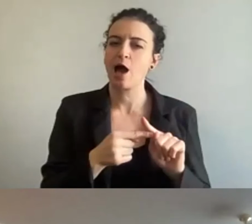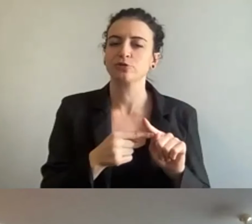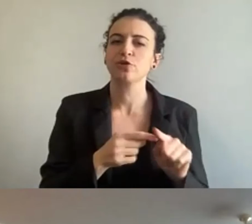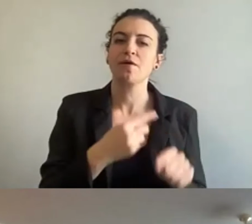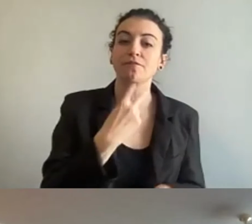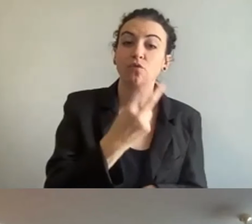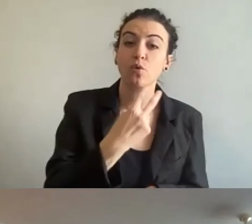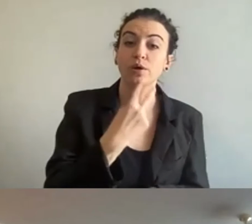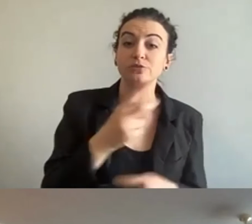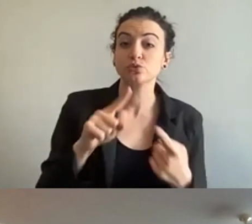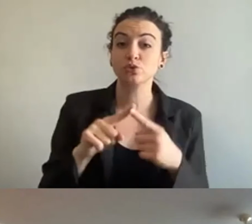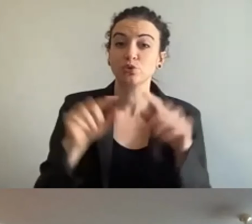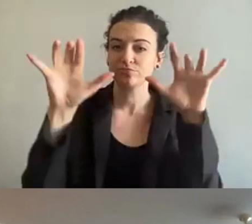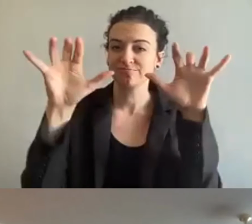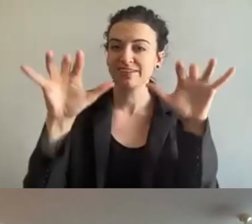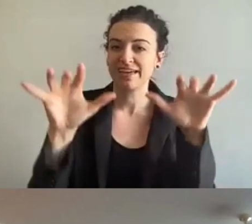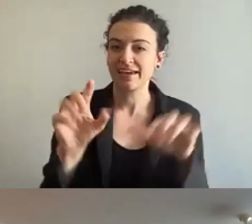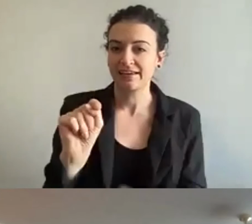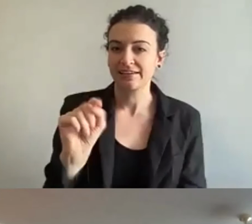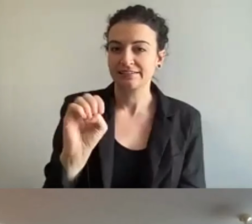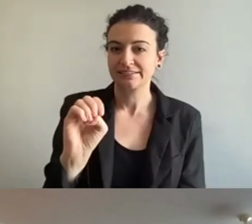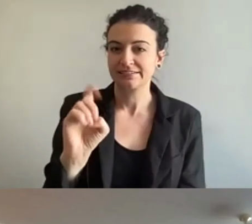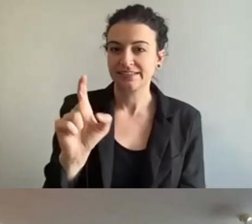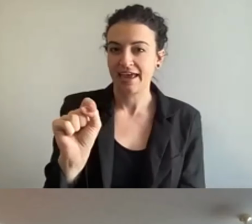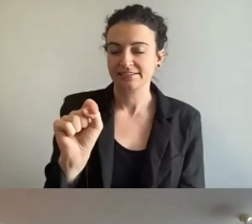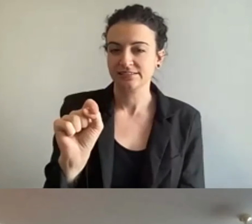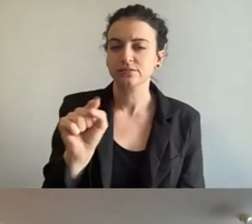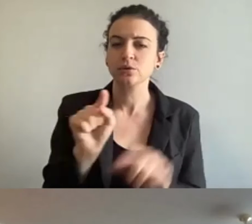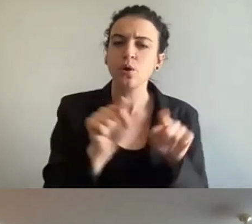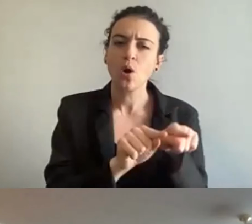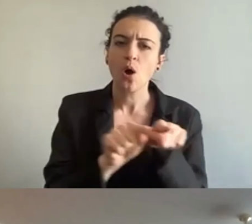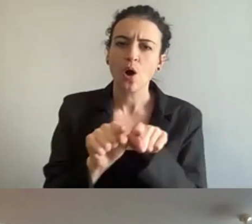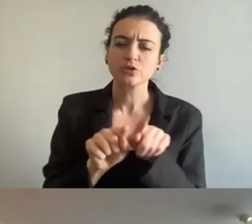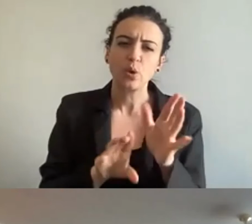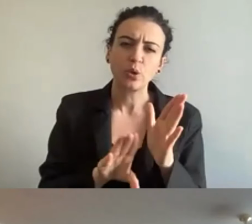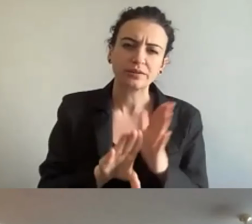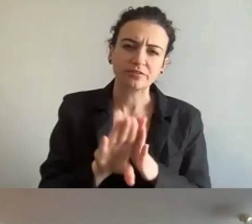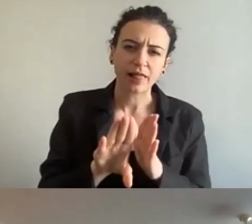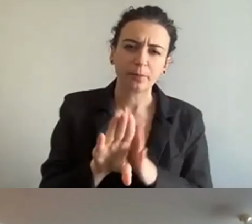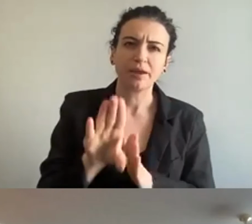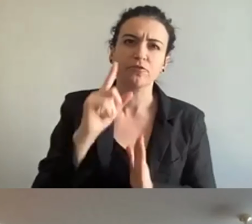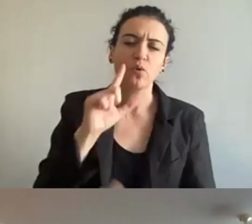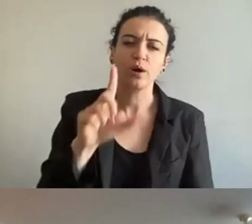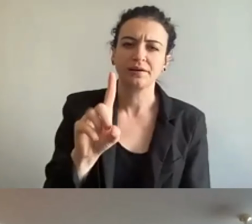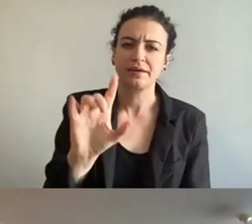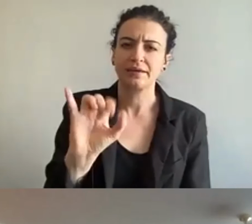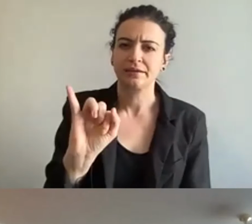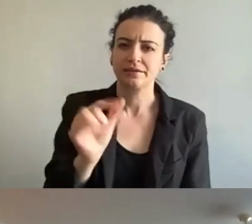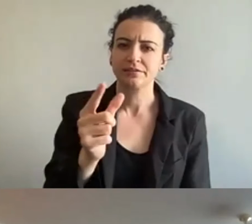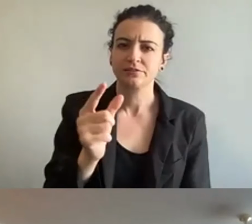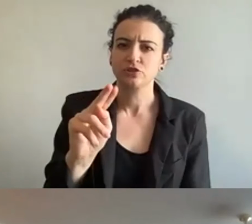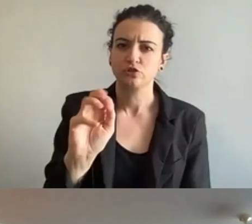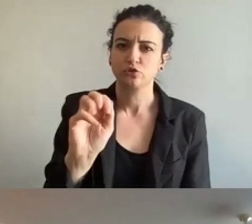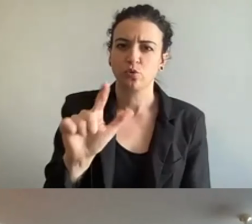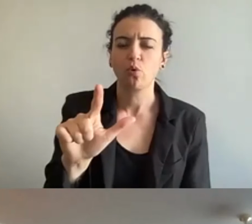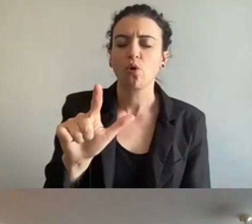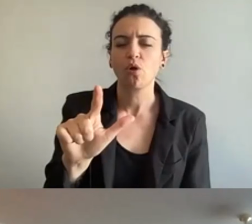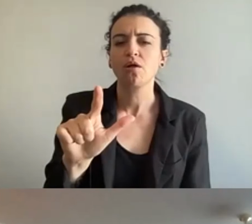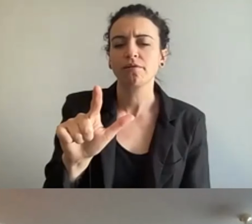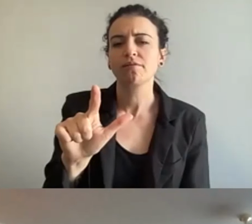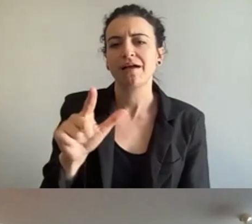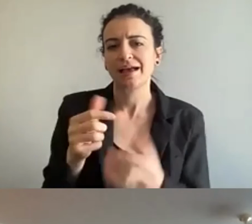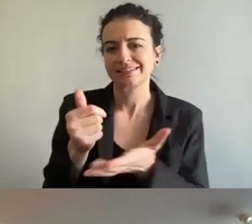the development of digital assistants is one of the things that has been really, really important for me to be